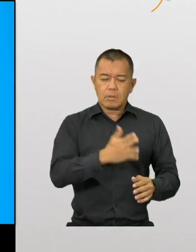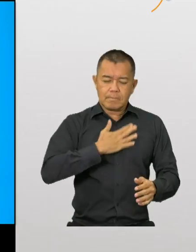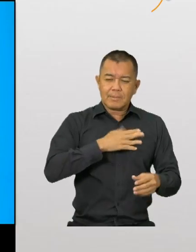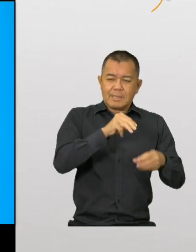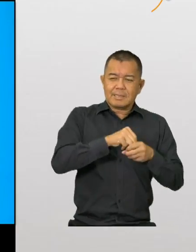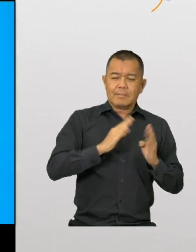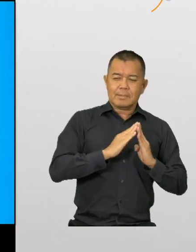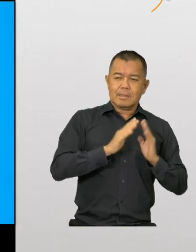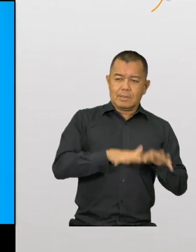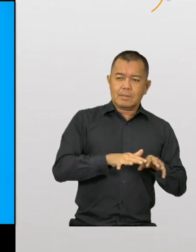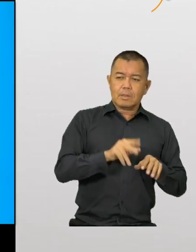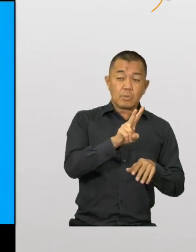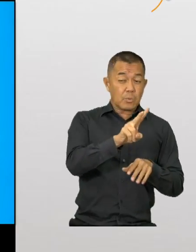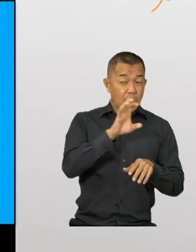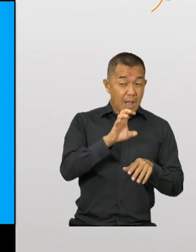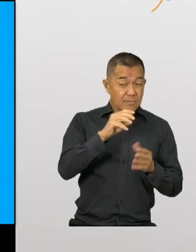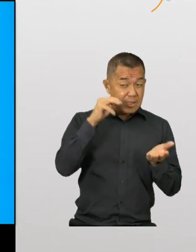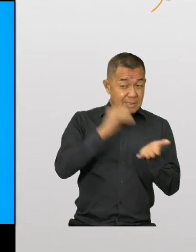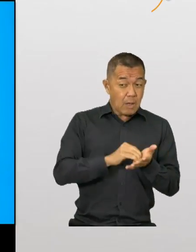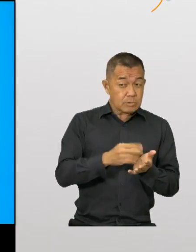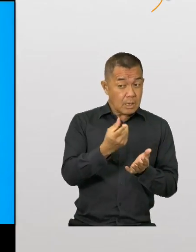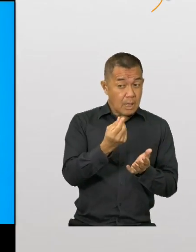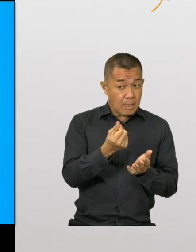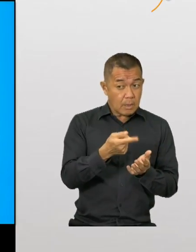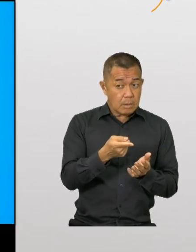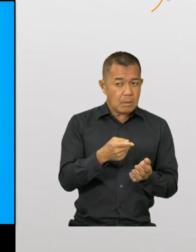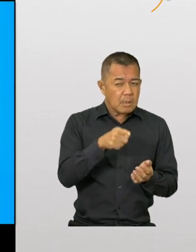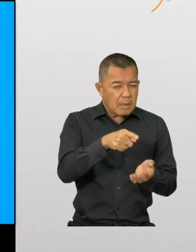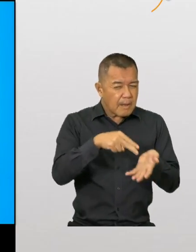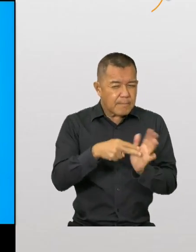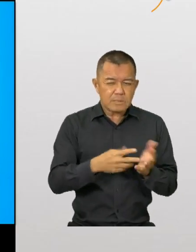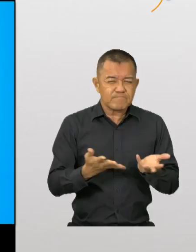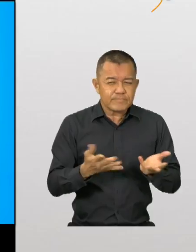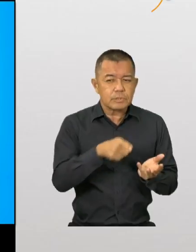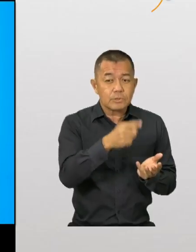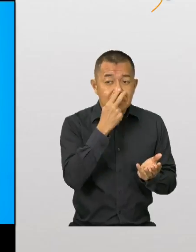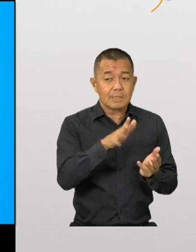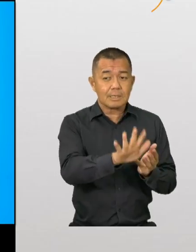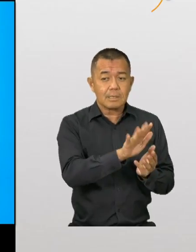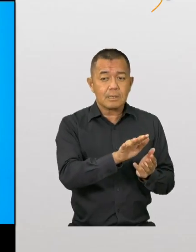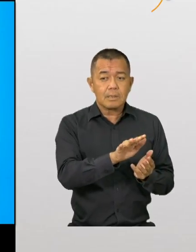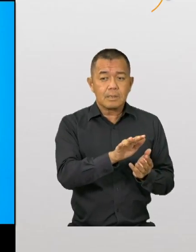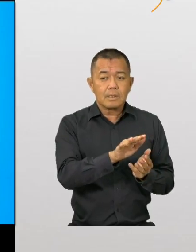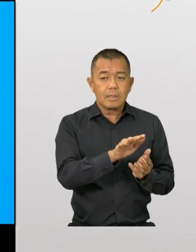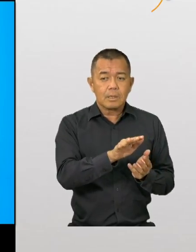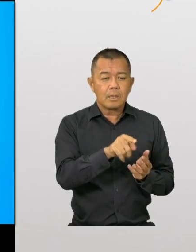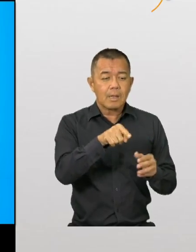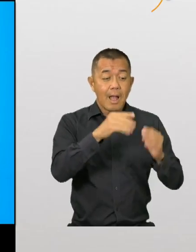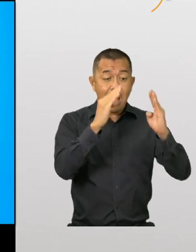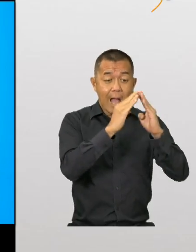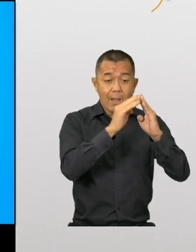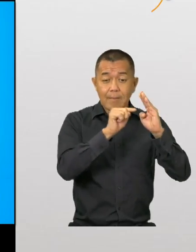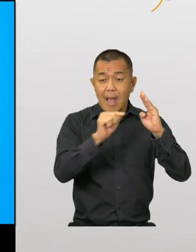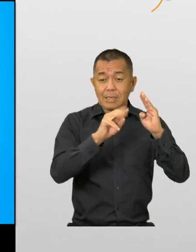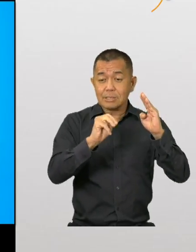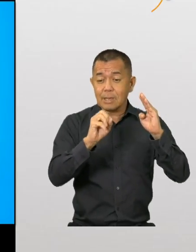$200,000 of wealth. That means you take the value of the flat, you subtract off his mortgage unpaid, and he still has